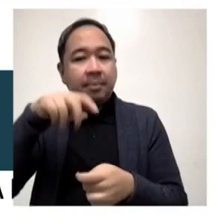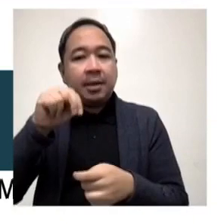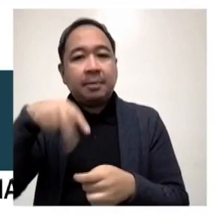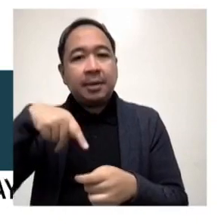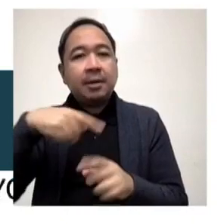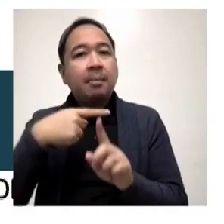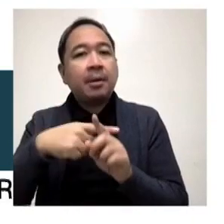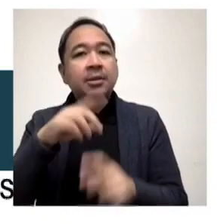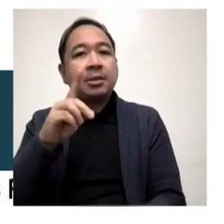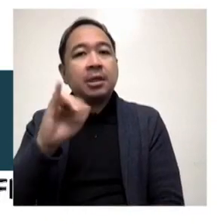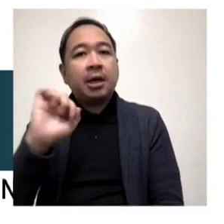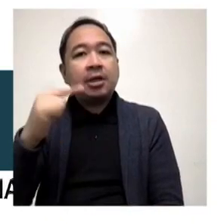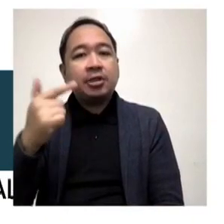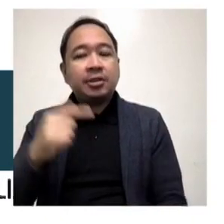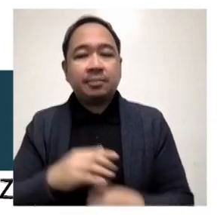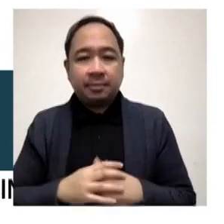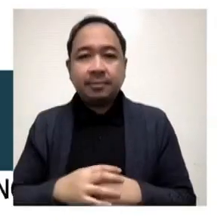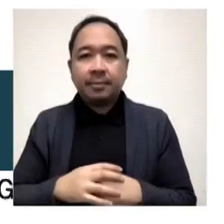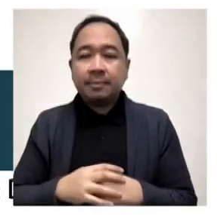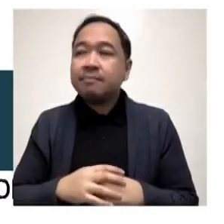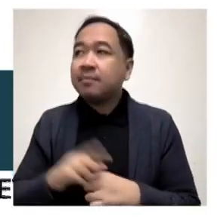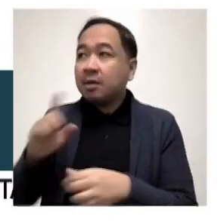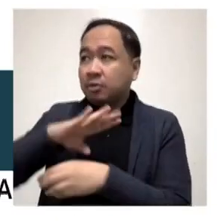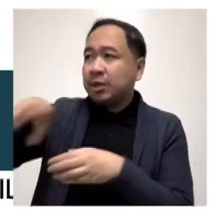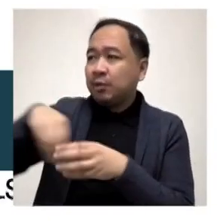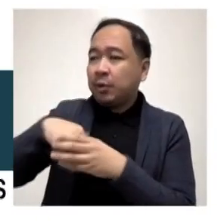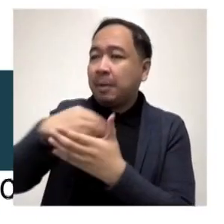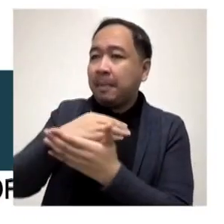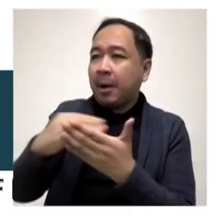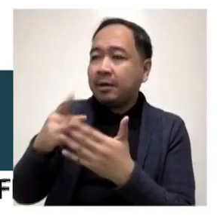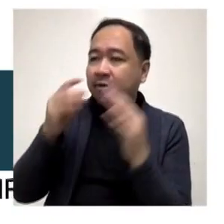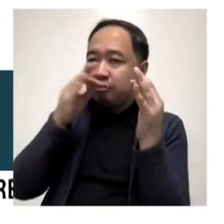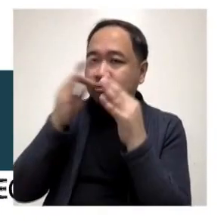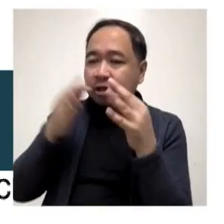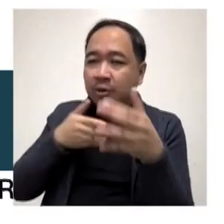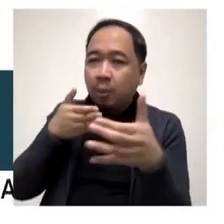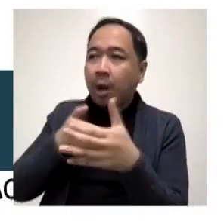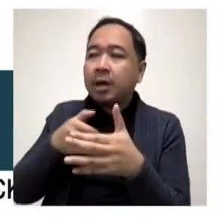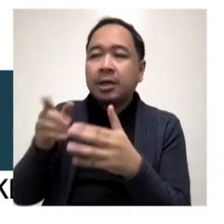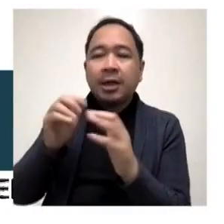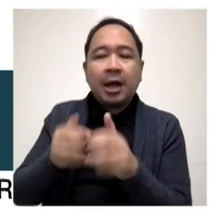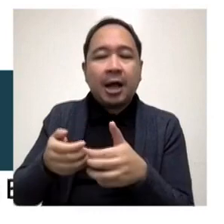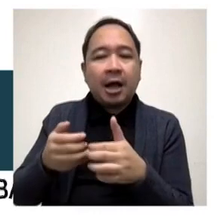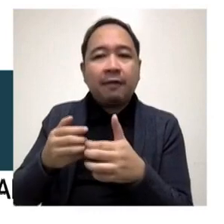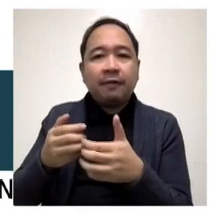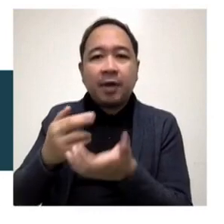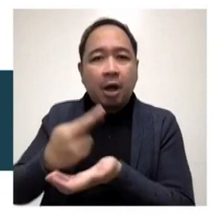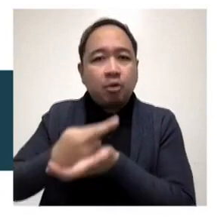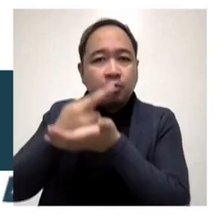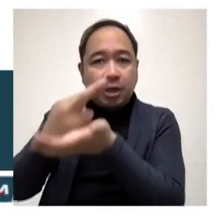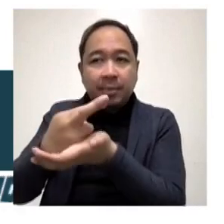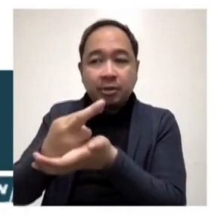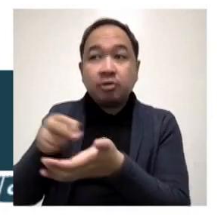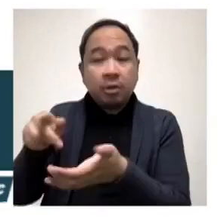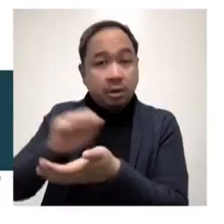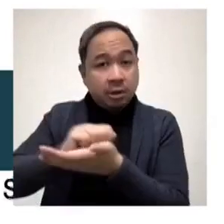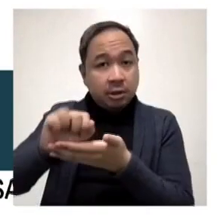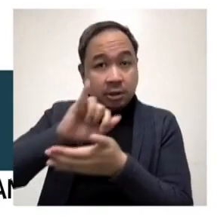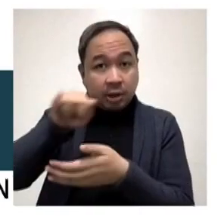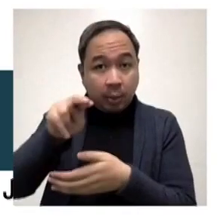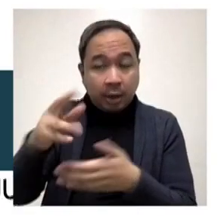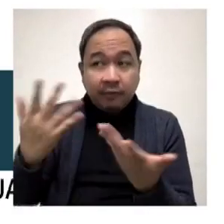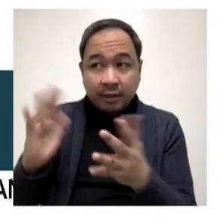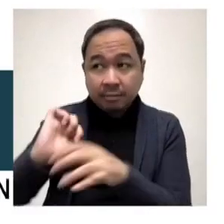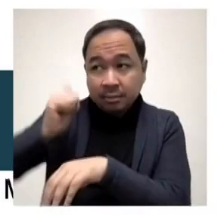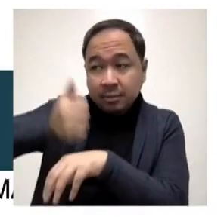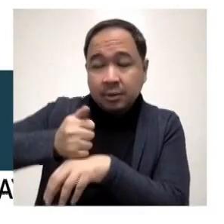huge component as well of this new phase of the drug war is rehabilitation. Does San Juan have rehabilitation centers? And is